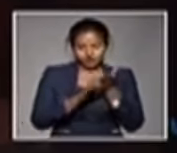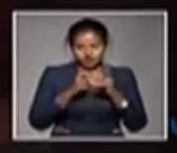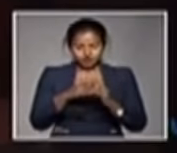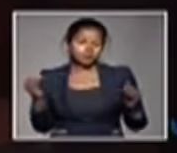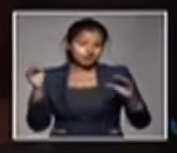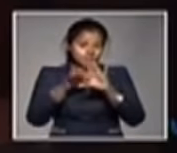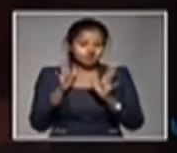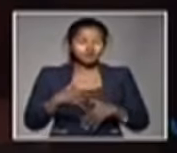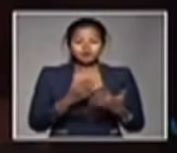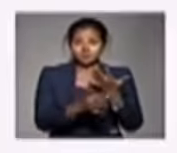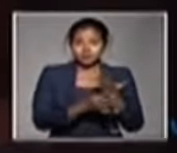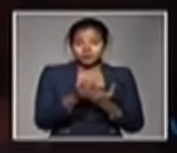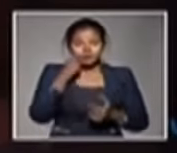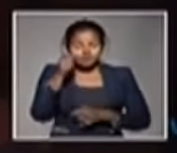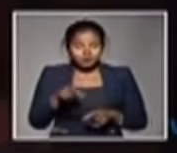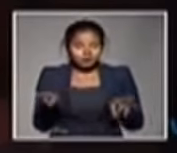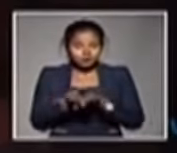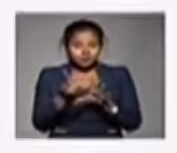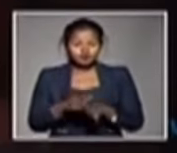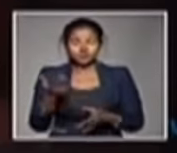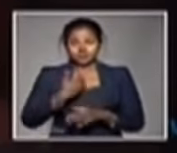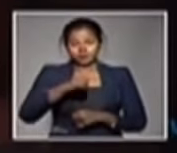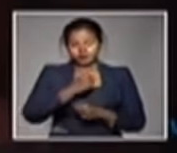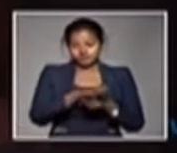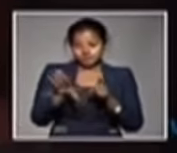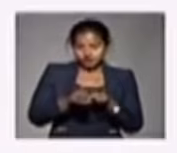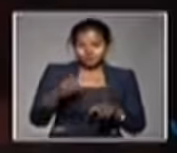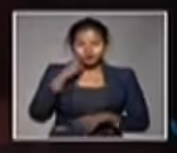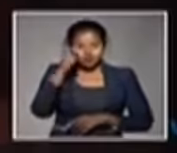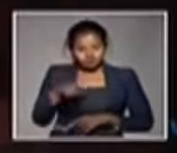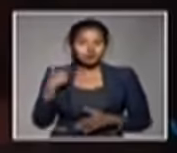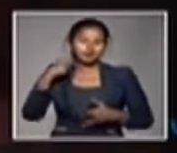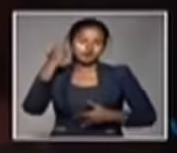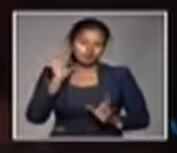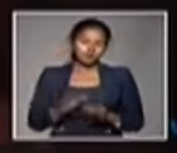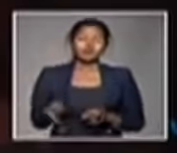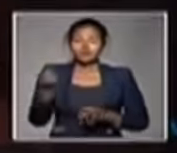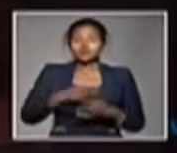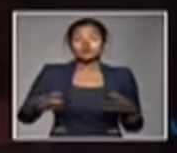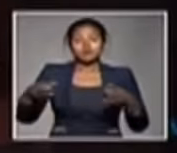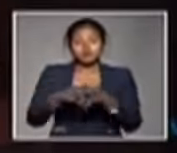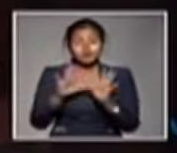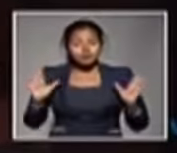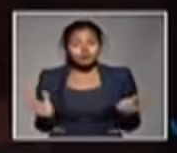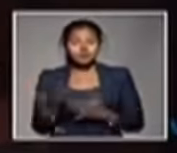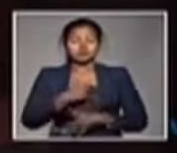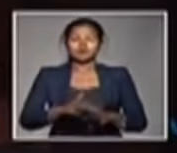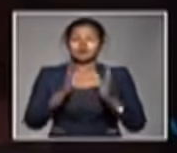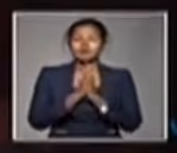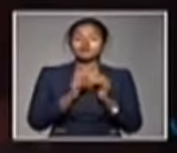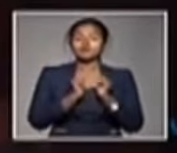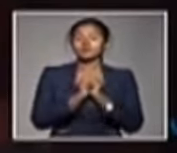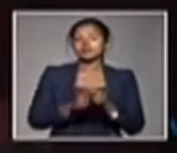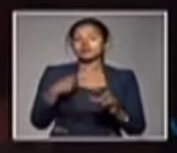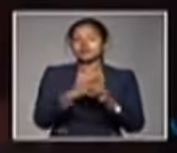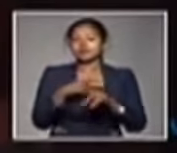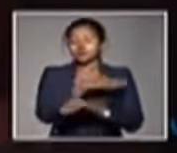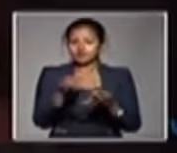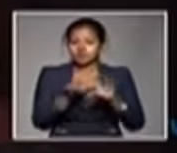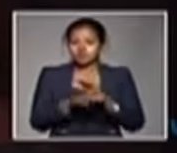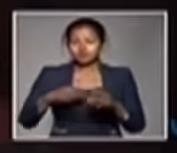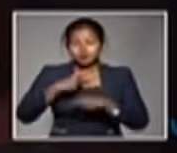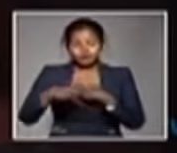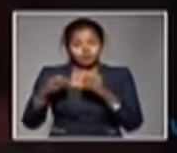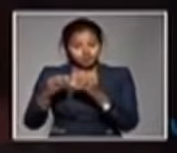drug addict in the area who had been infected with COVID-19. Another cluster had emerged during a religious event in Kulyapitiya following the Brandix